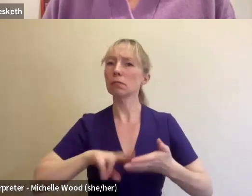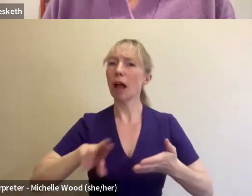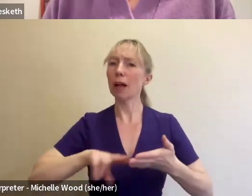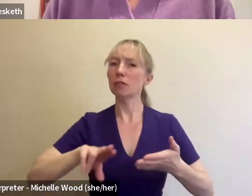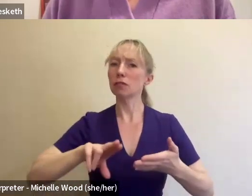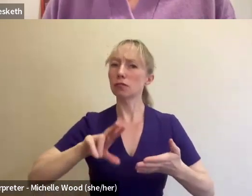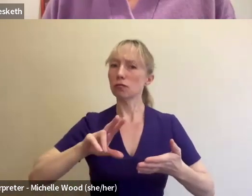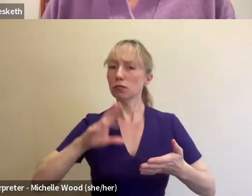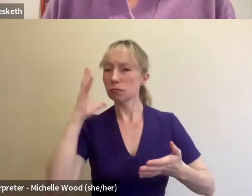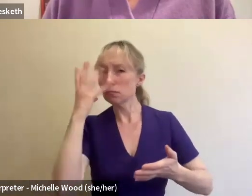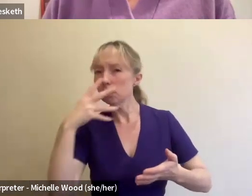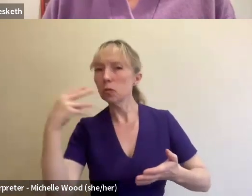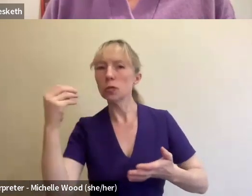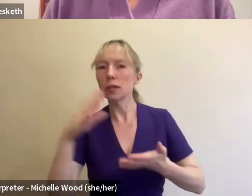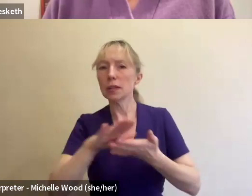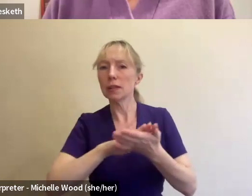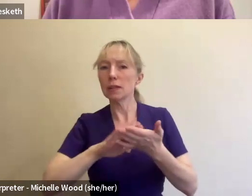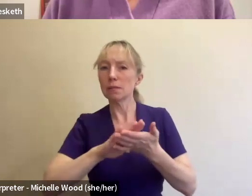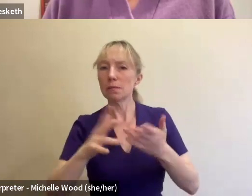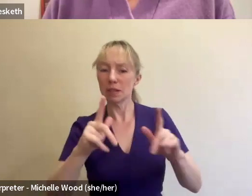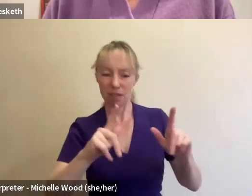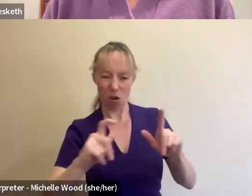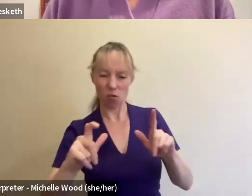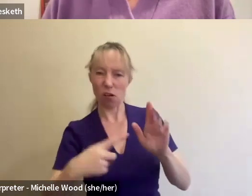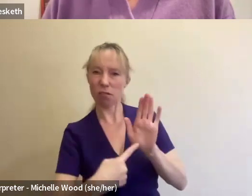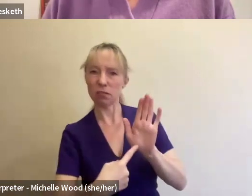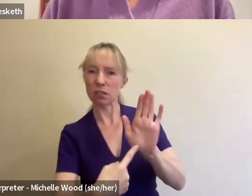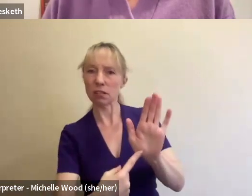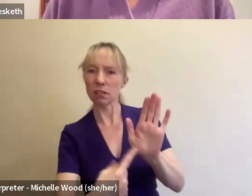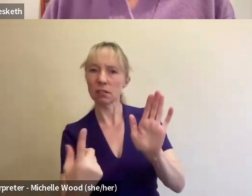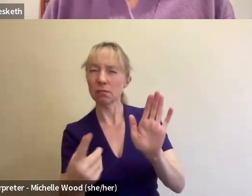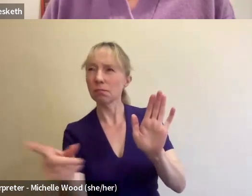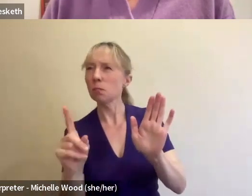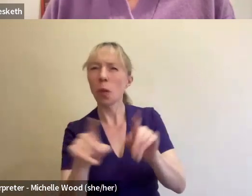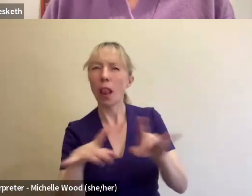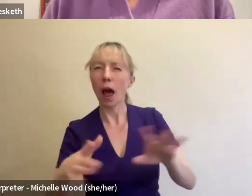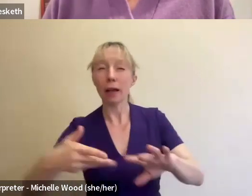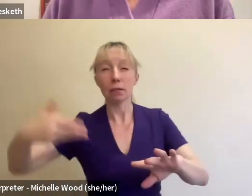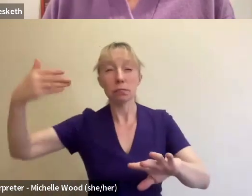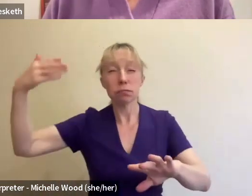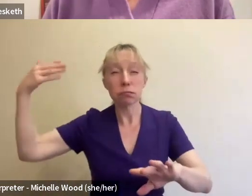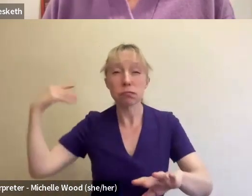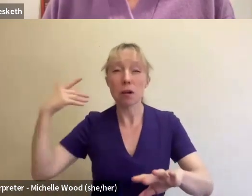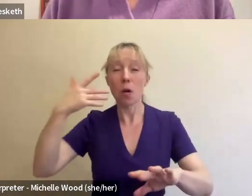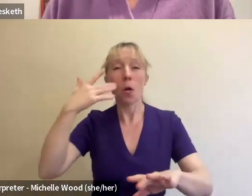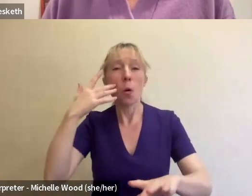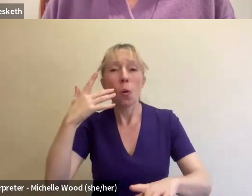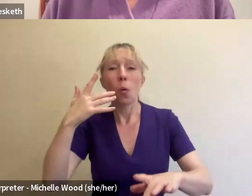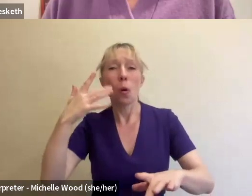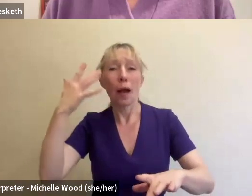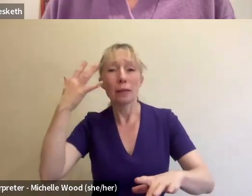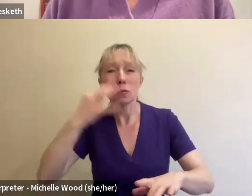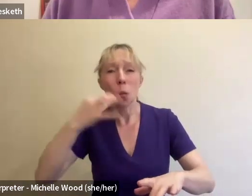photographs will have to be used to show for posterity what it was like when the flood water